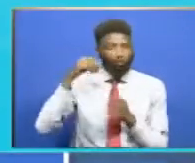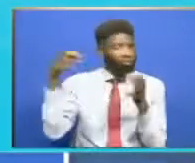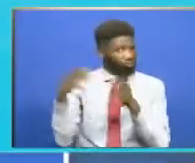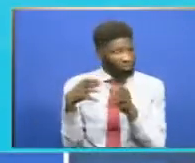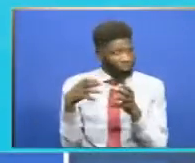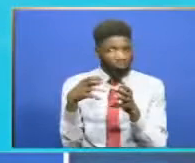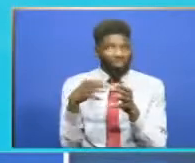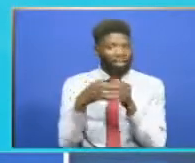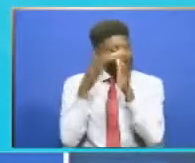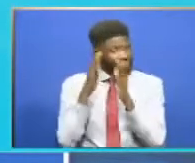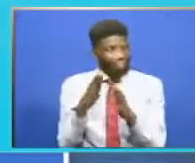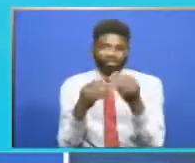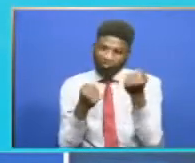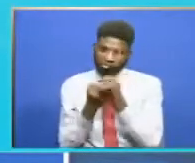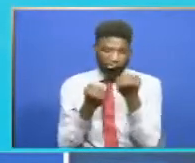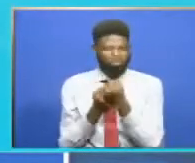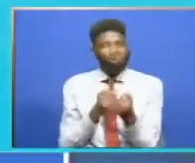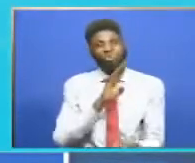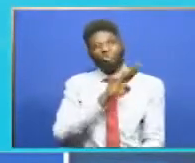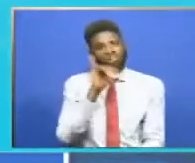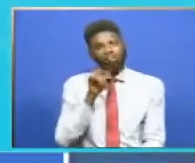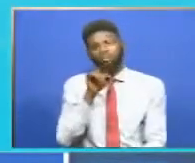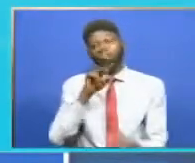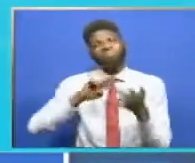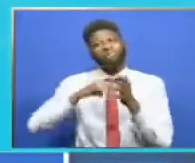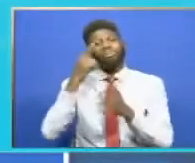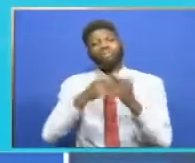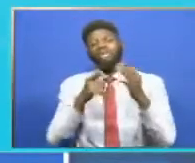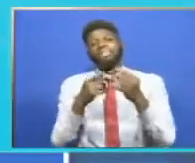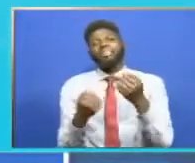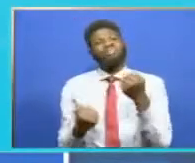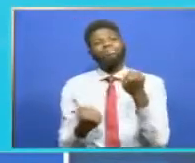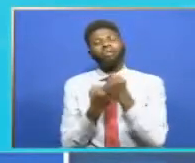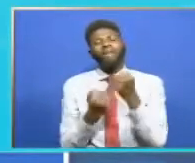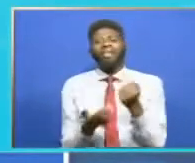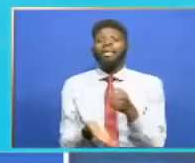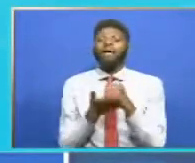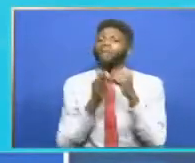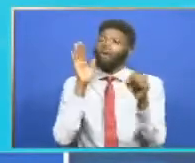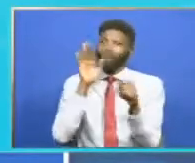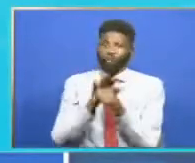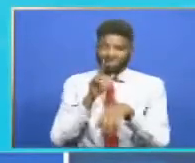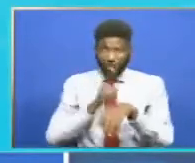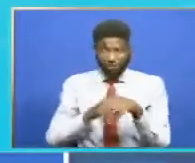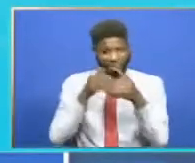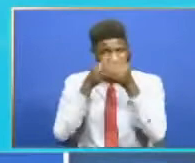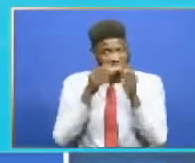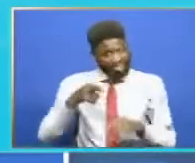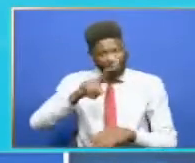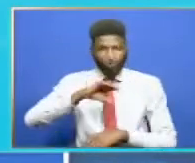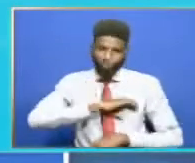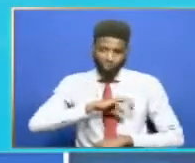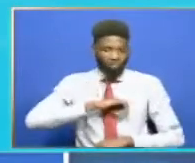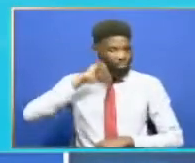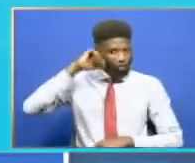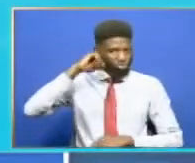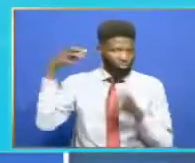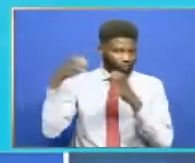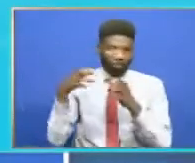support for the BBI. Is it a big boost, and especially coming from leaders who have their own political parties and interests as